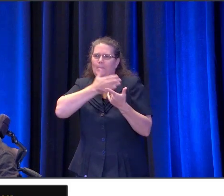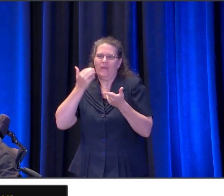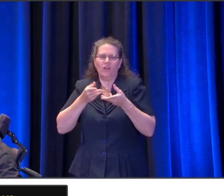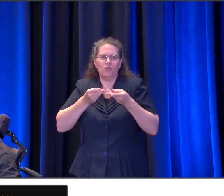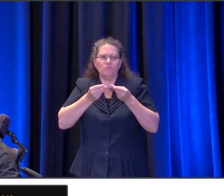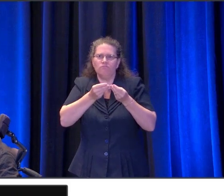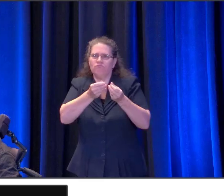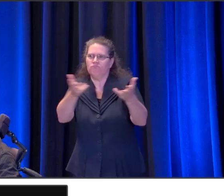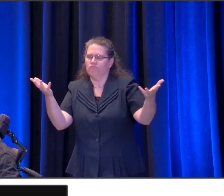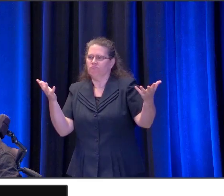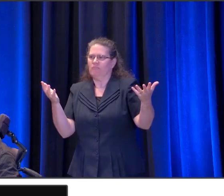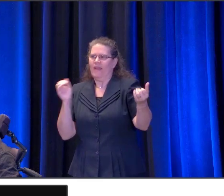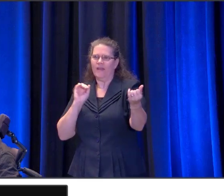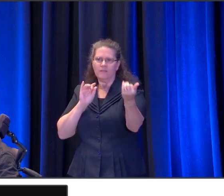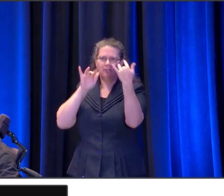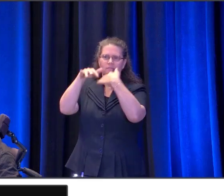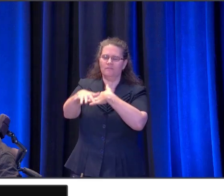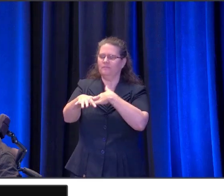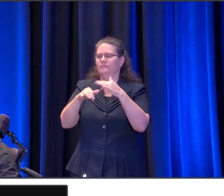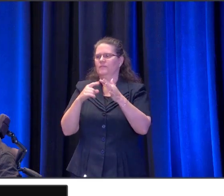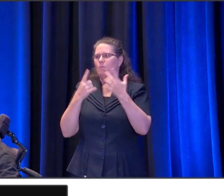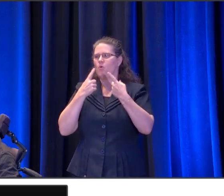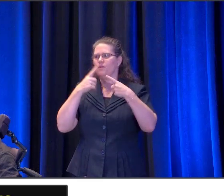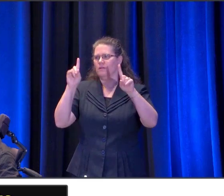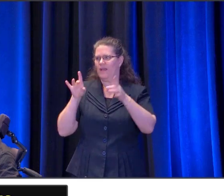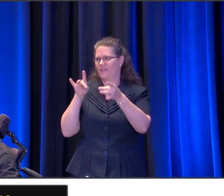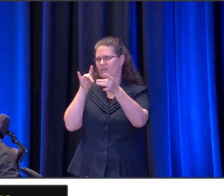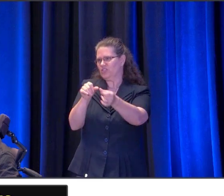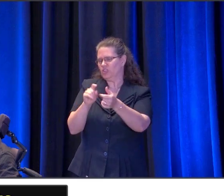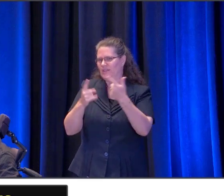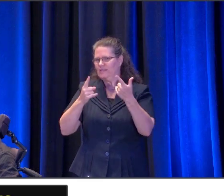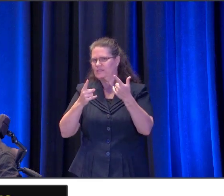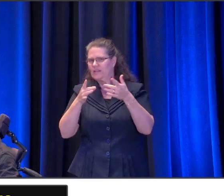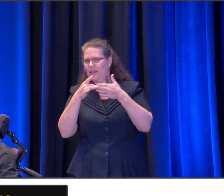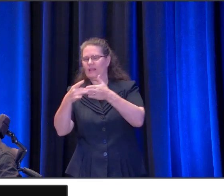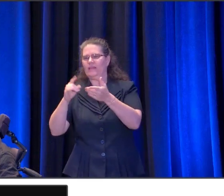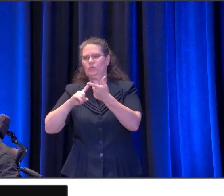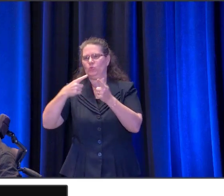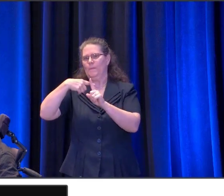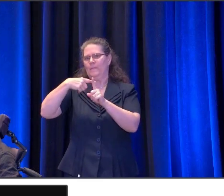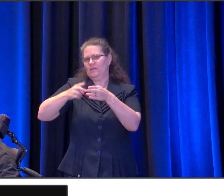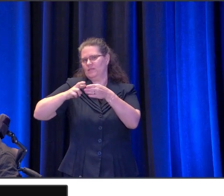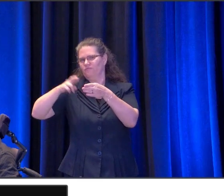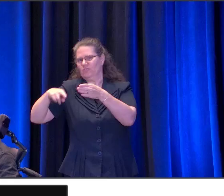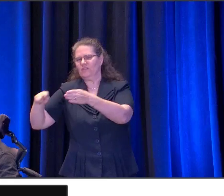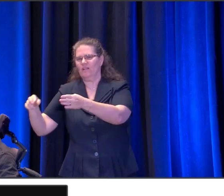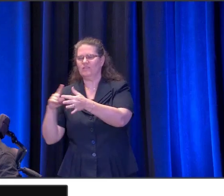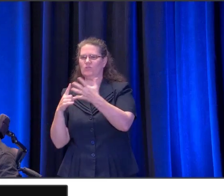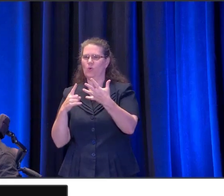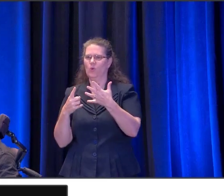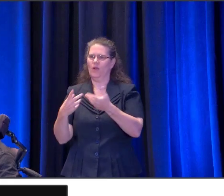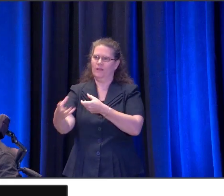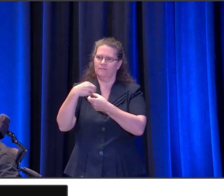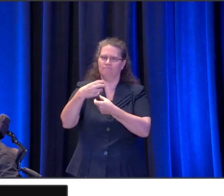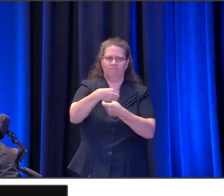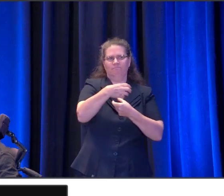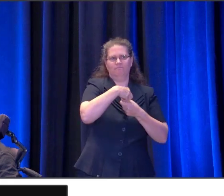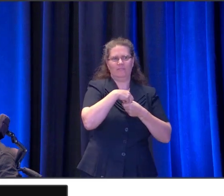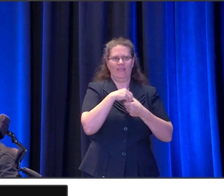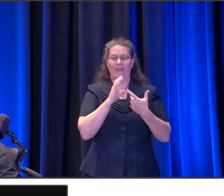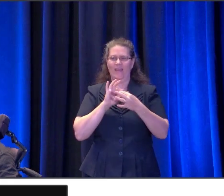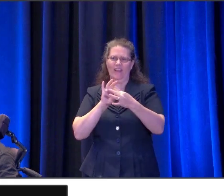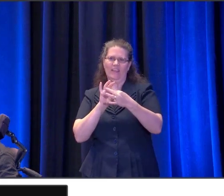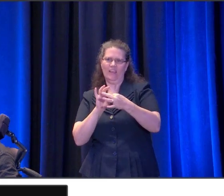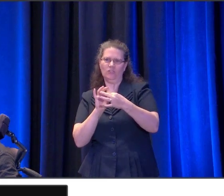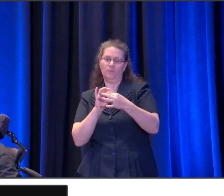efficient, much more effective, and really see the results of that? I think that you'll get that engagement with those improved lines of communication.